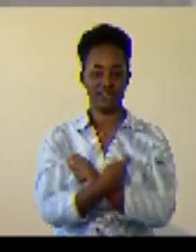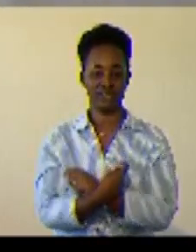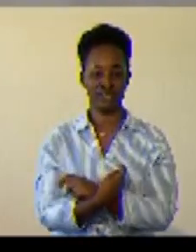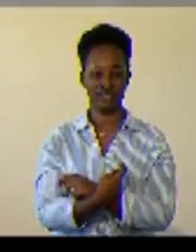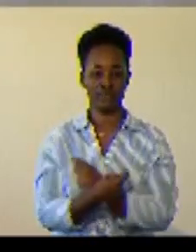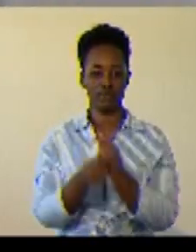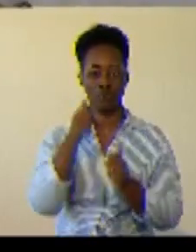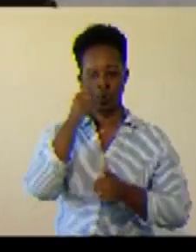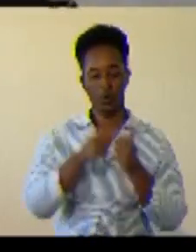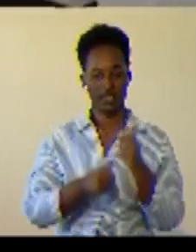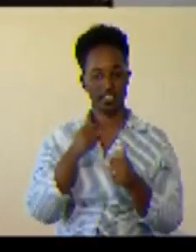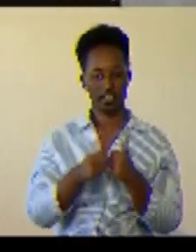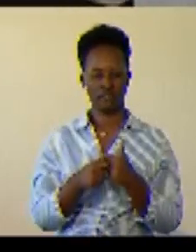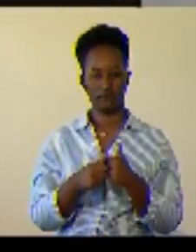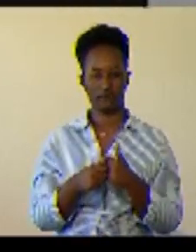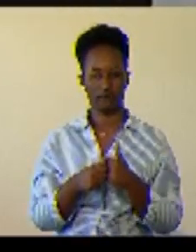which